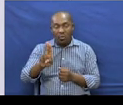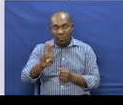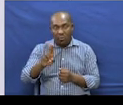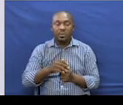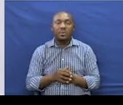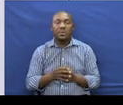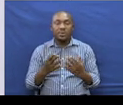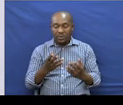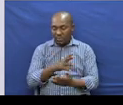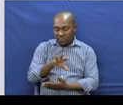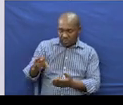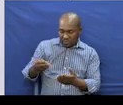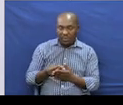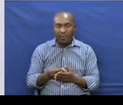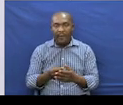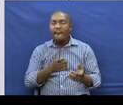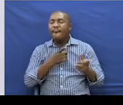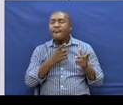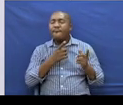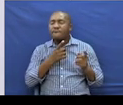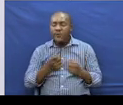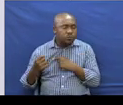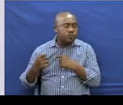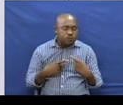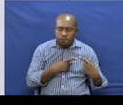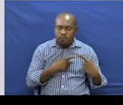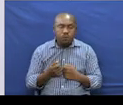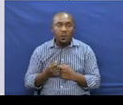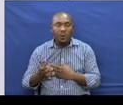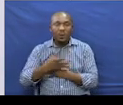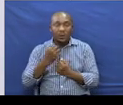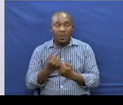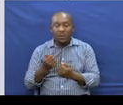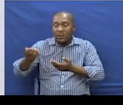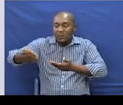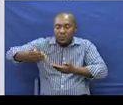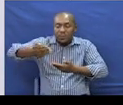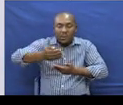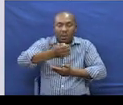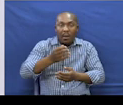and Zanzibar, and they were struggling to attract people so that they